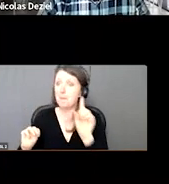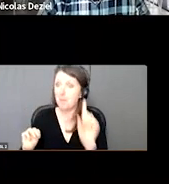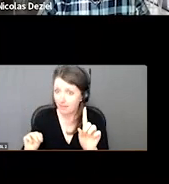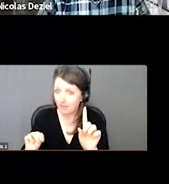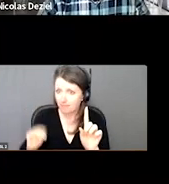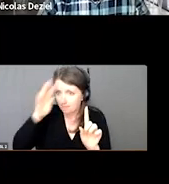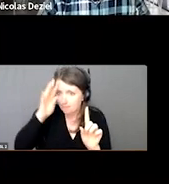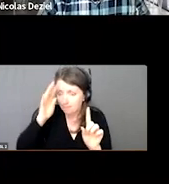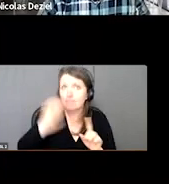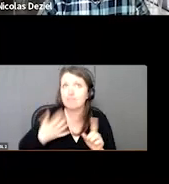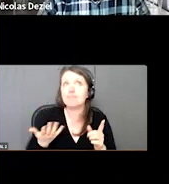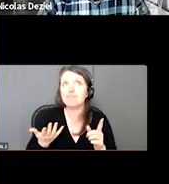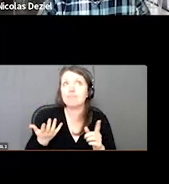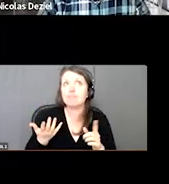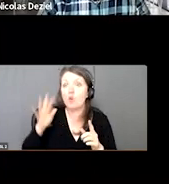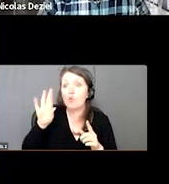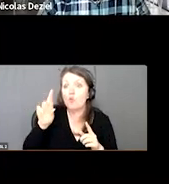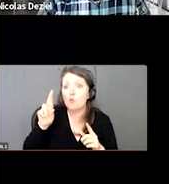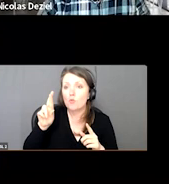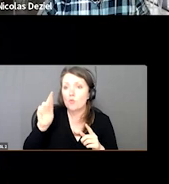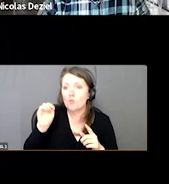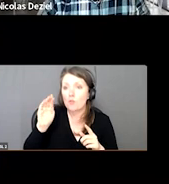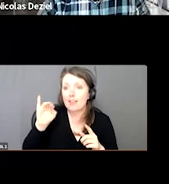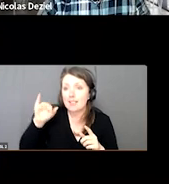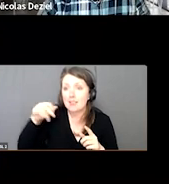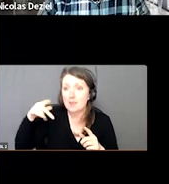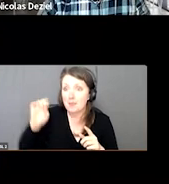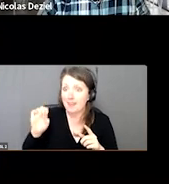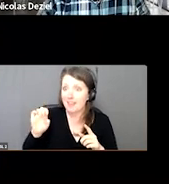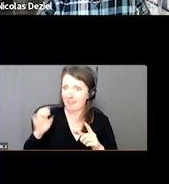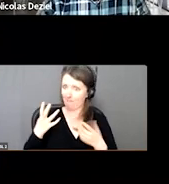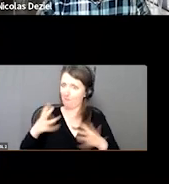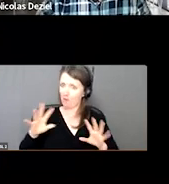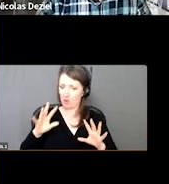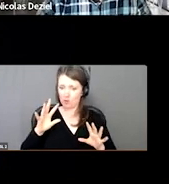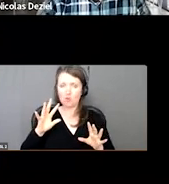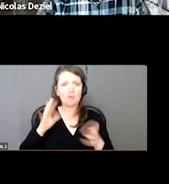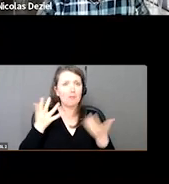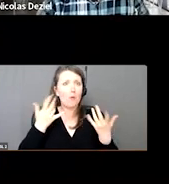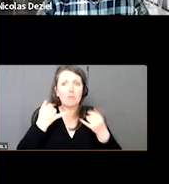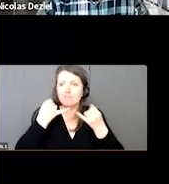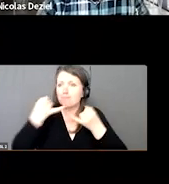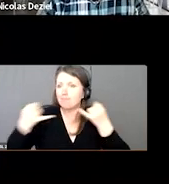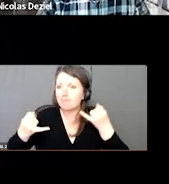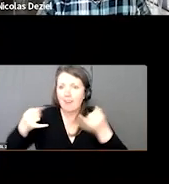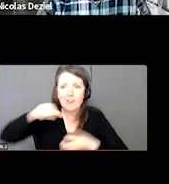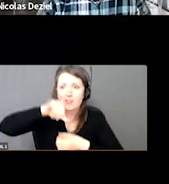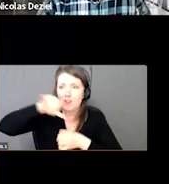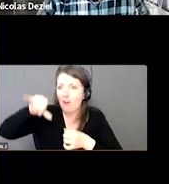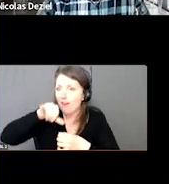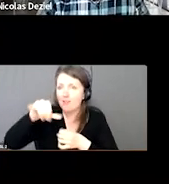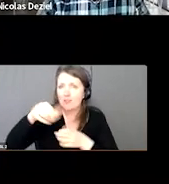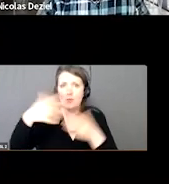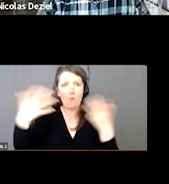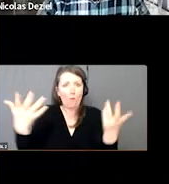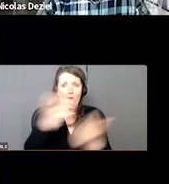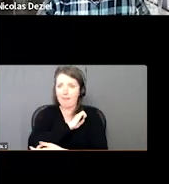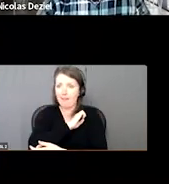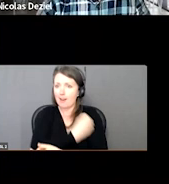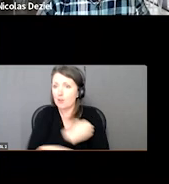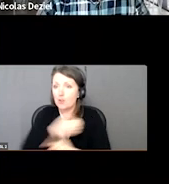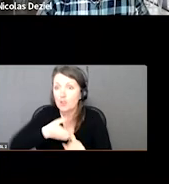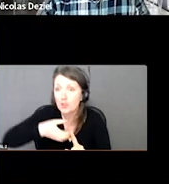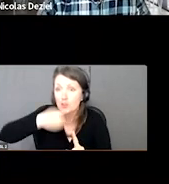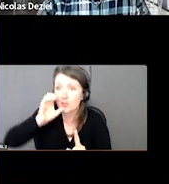for any sort of let's take spaghetti sauce, for example, or an energy drink, you cannot patent